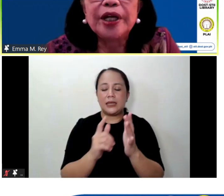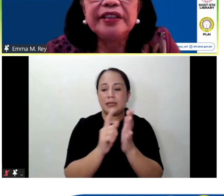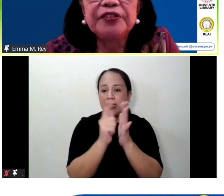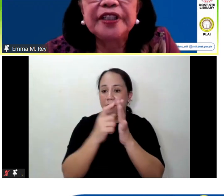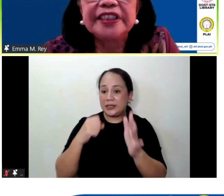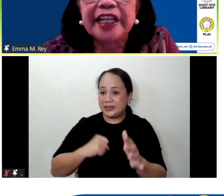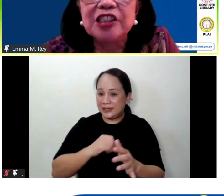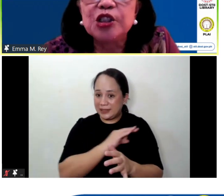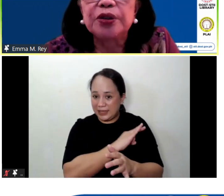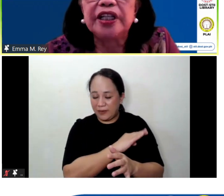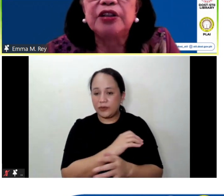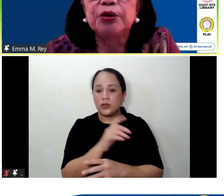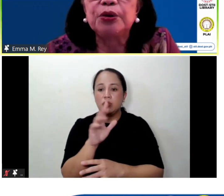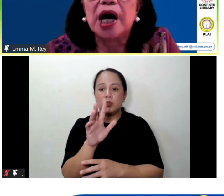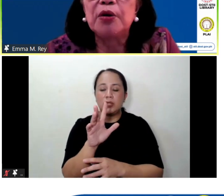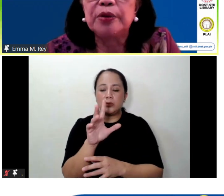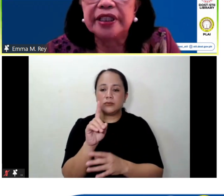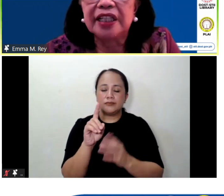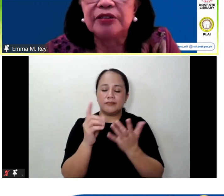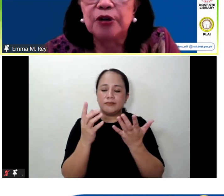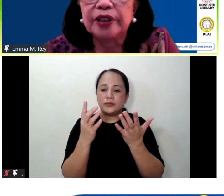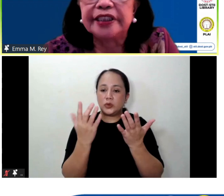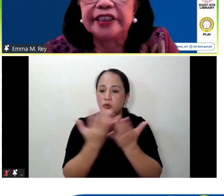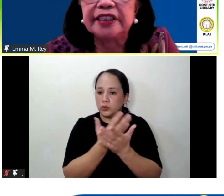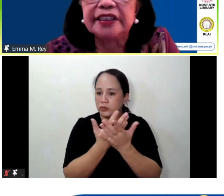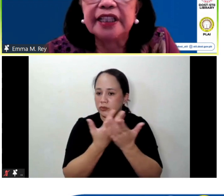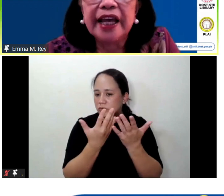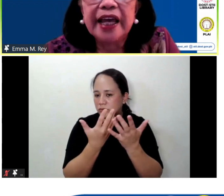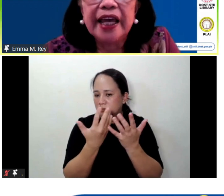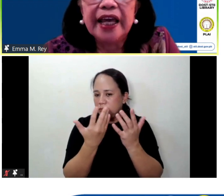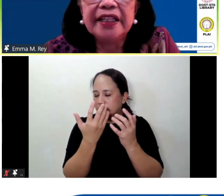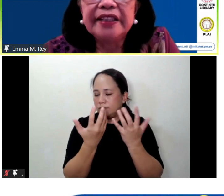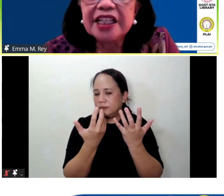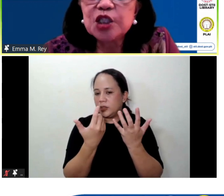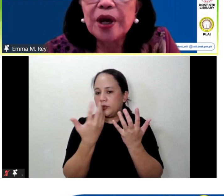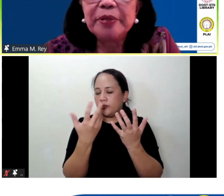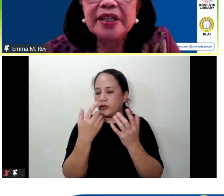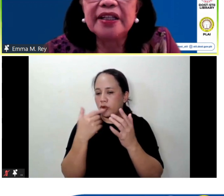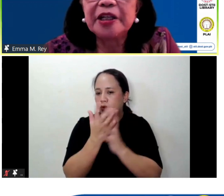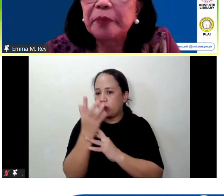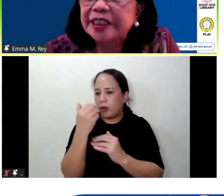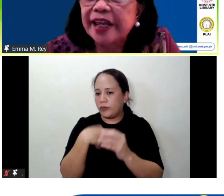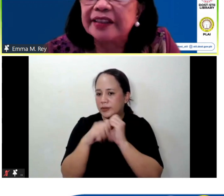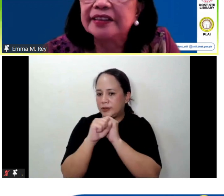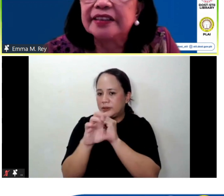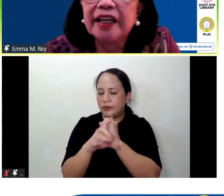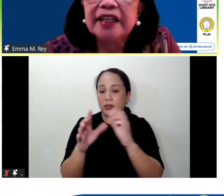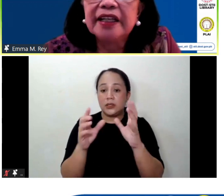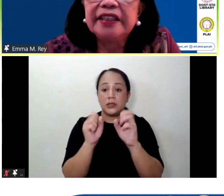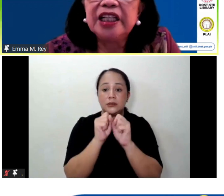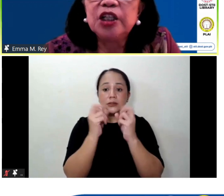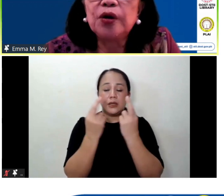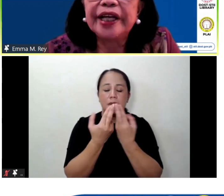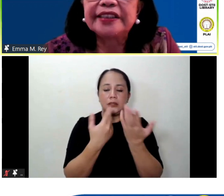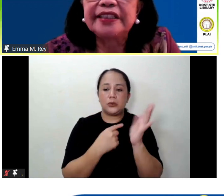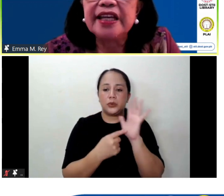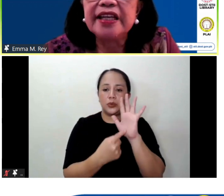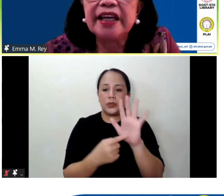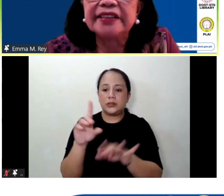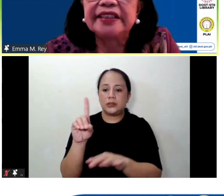the 21st century through our advocacies. And this webinar represents